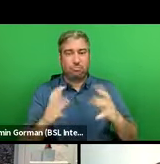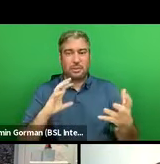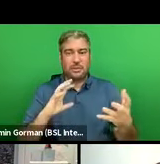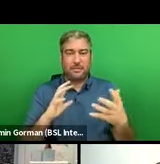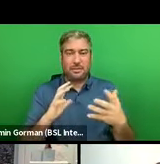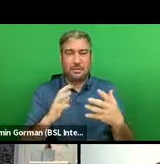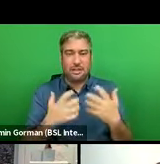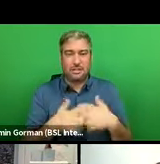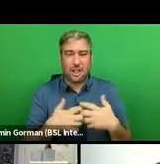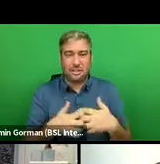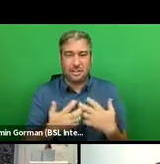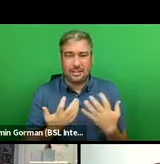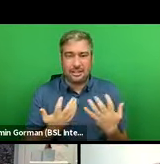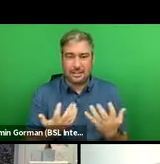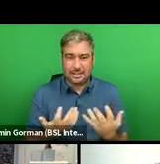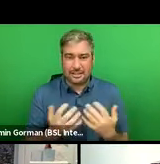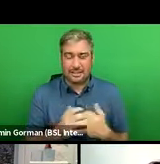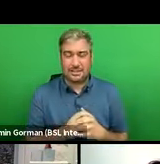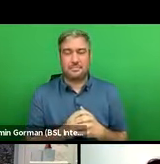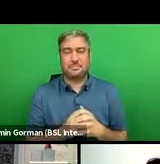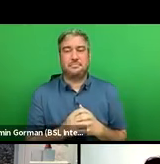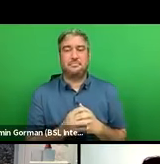concentrated. Diffusion helps